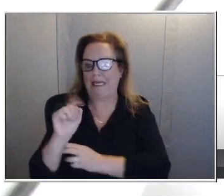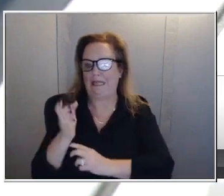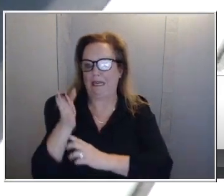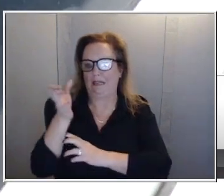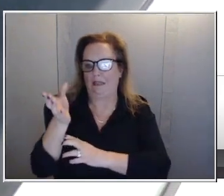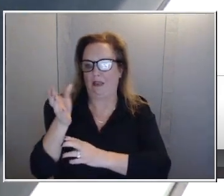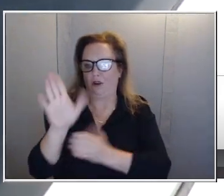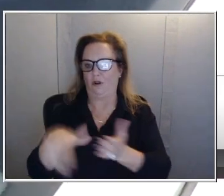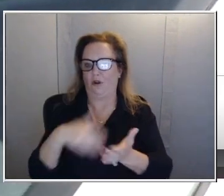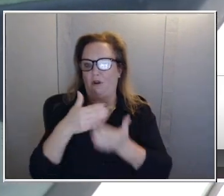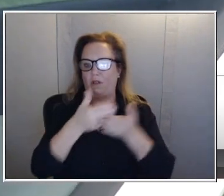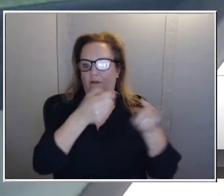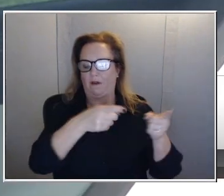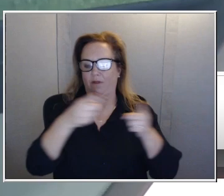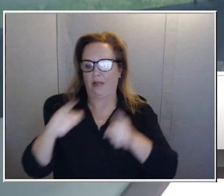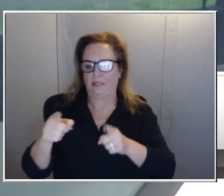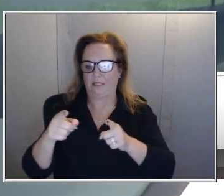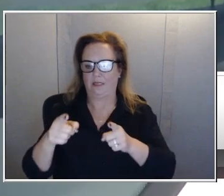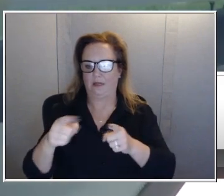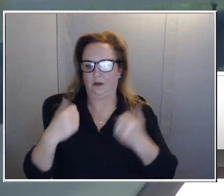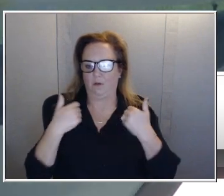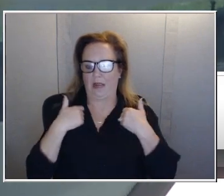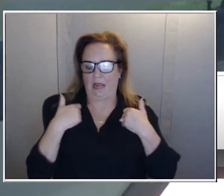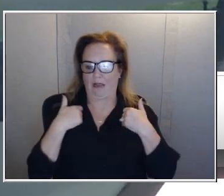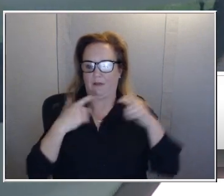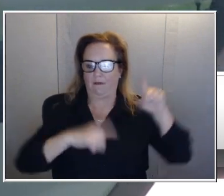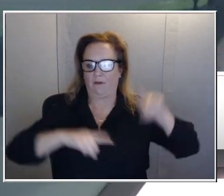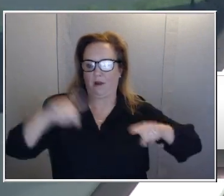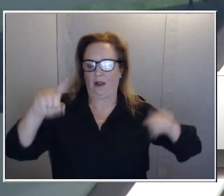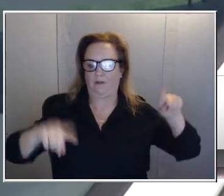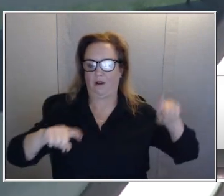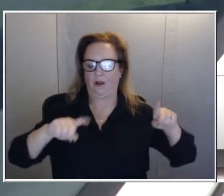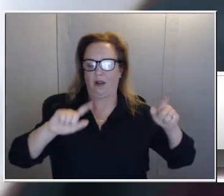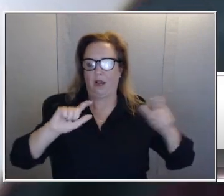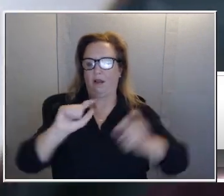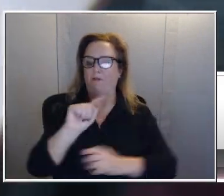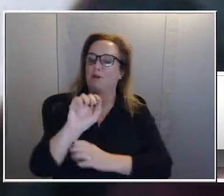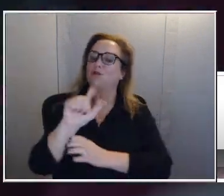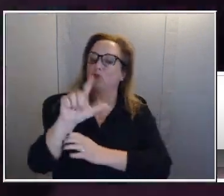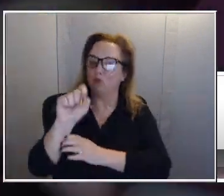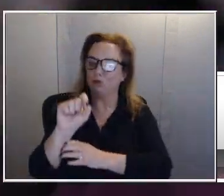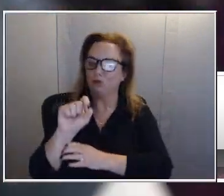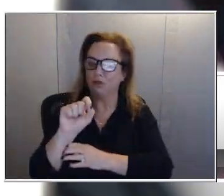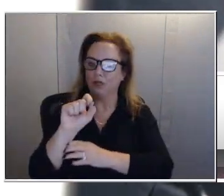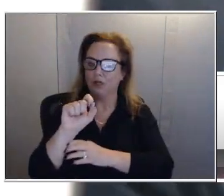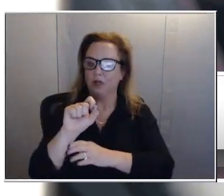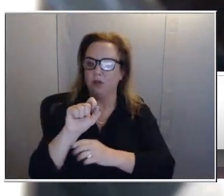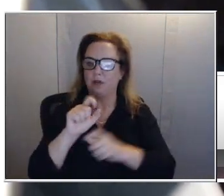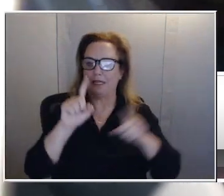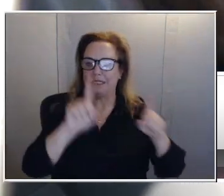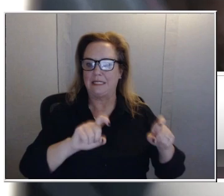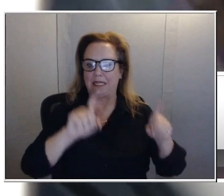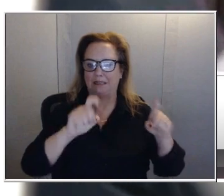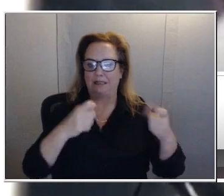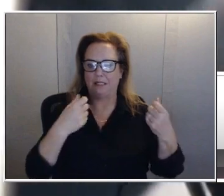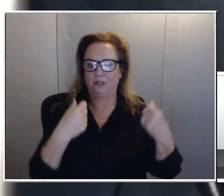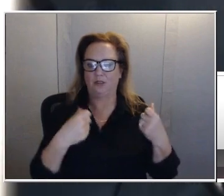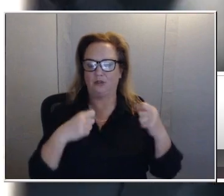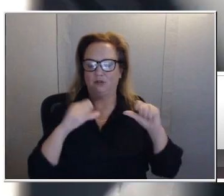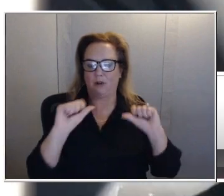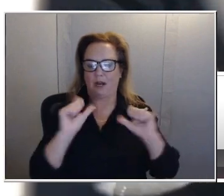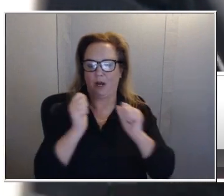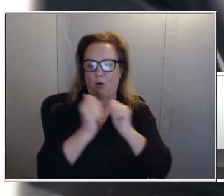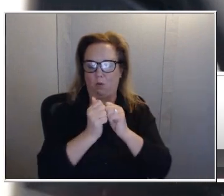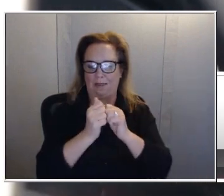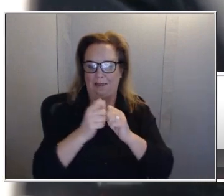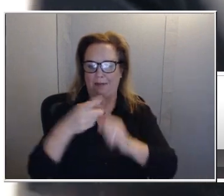at all of the events, and we have a wide variety of adaptive tools that you can actually test and try right there with the